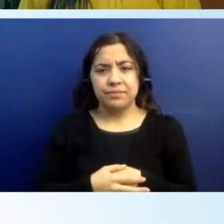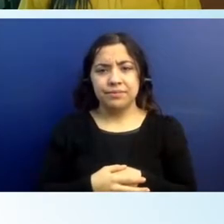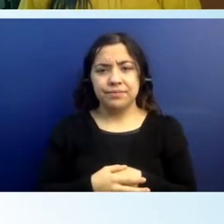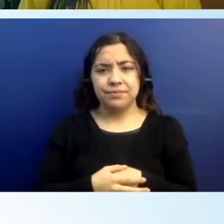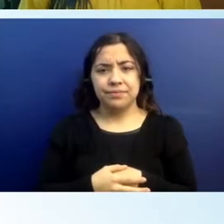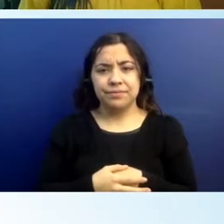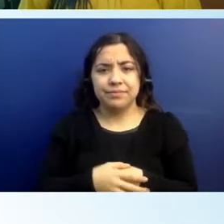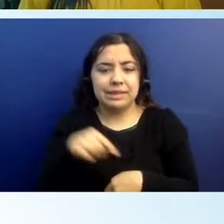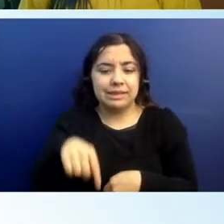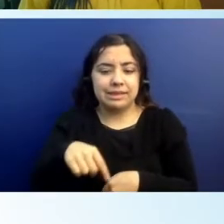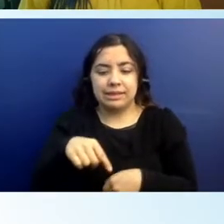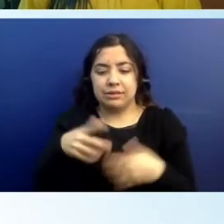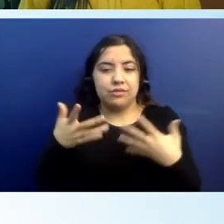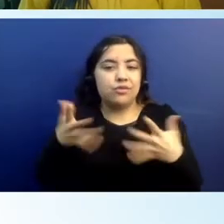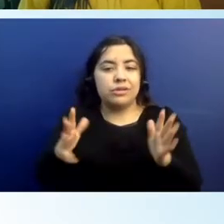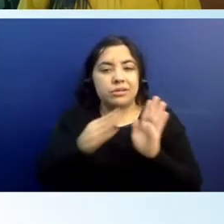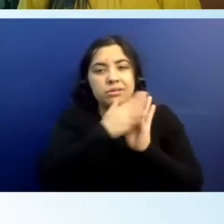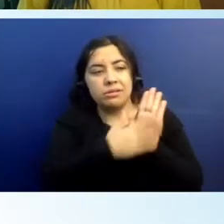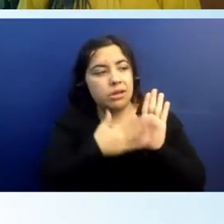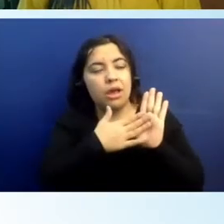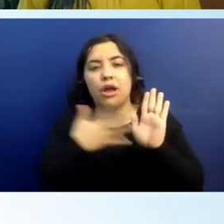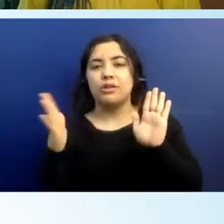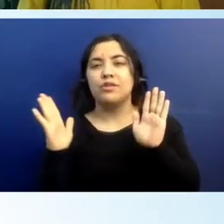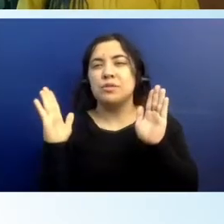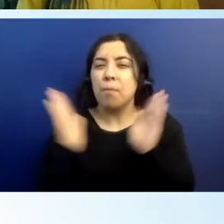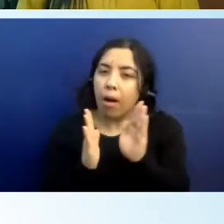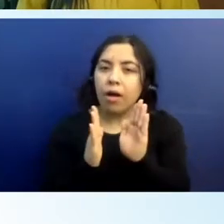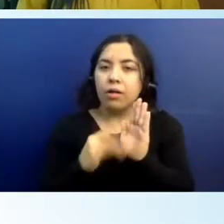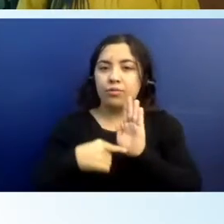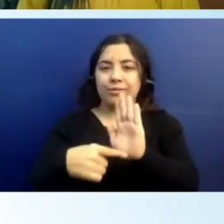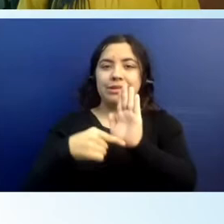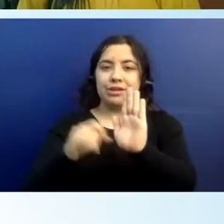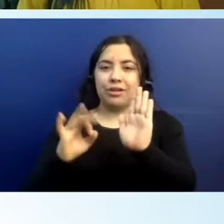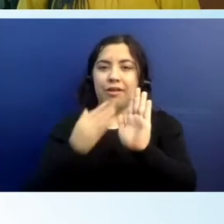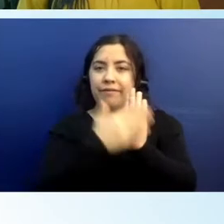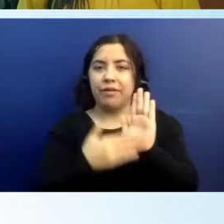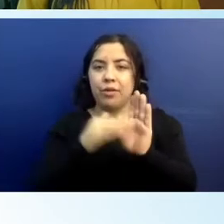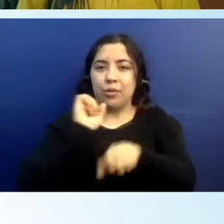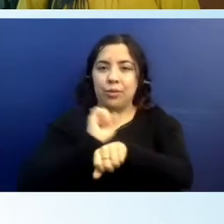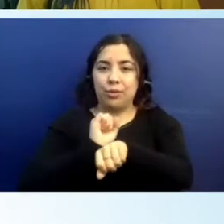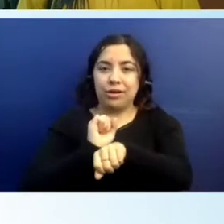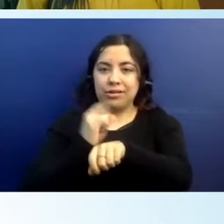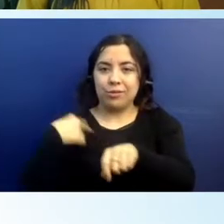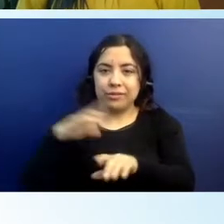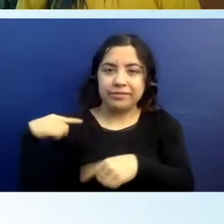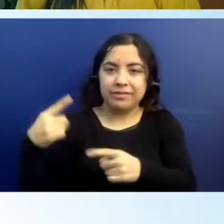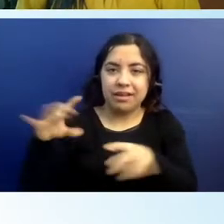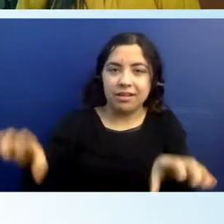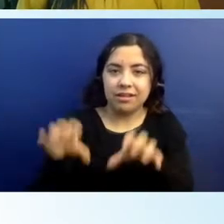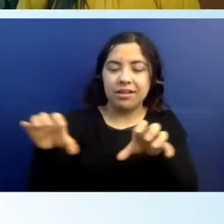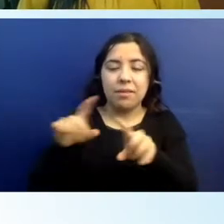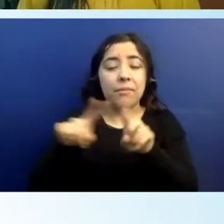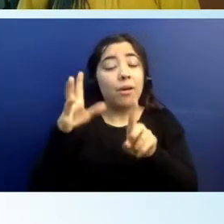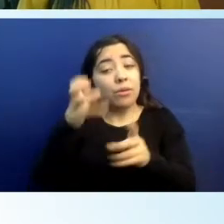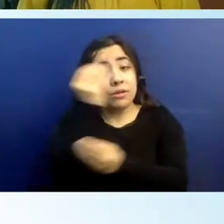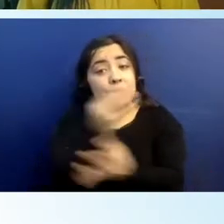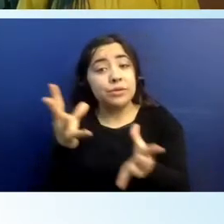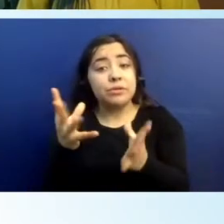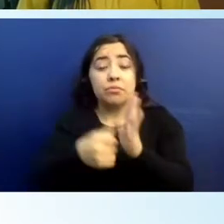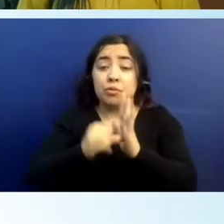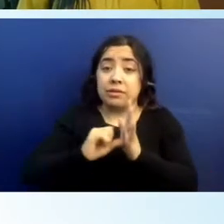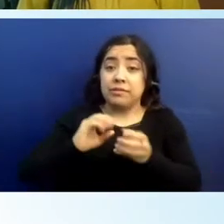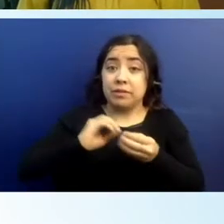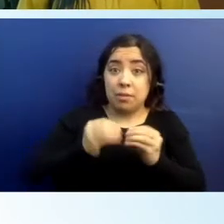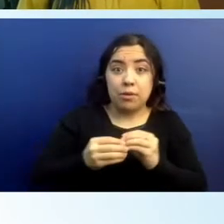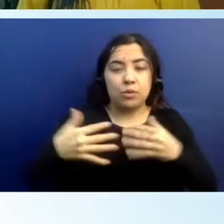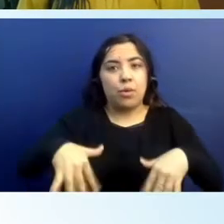this only is a small representation of the work. But I also want to share that I think as impressive as numbers can be, as